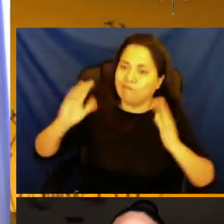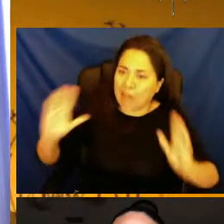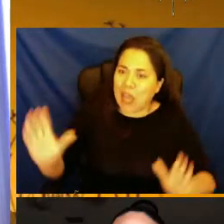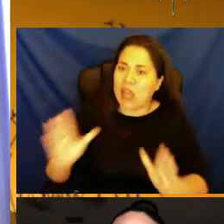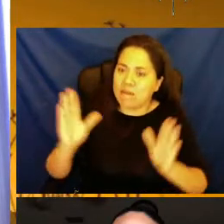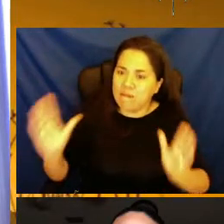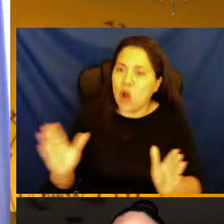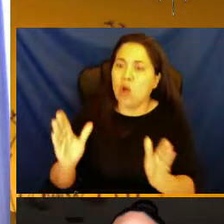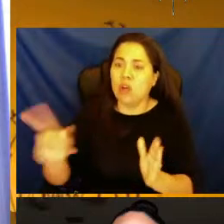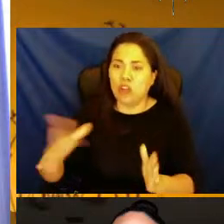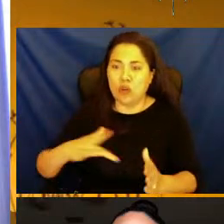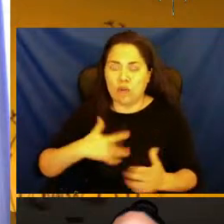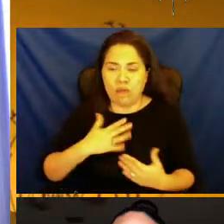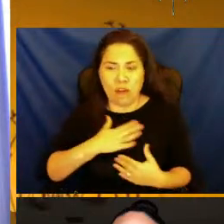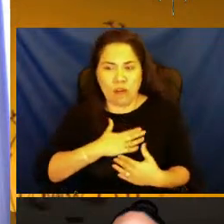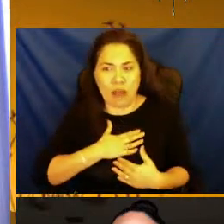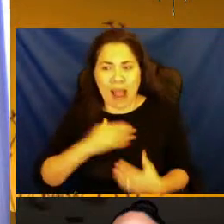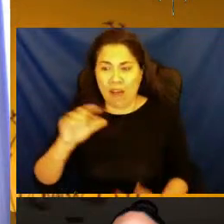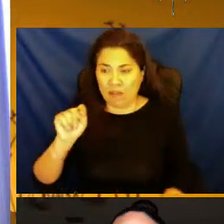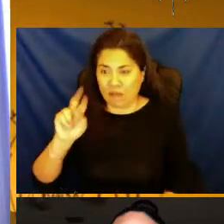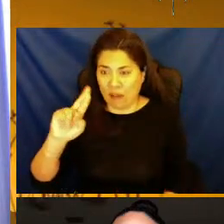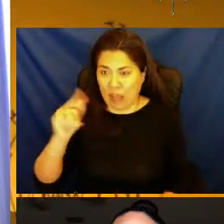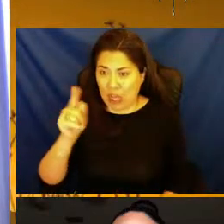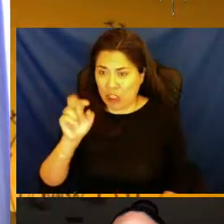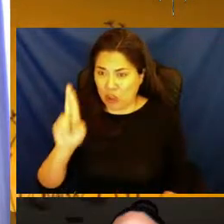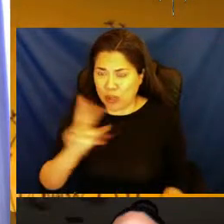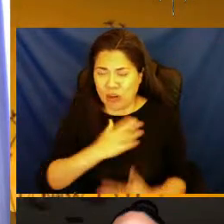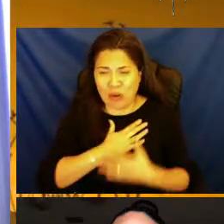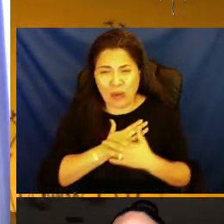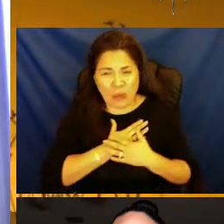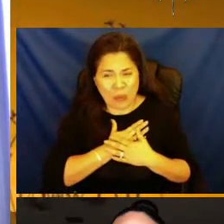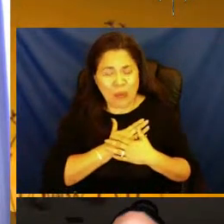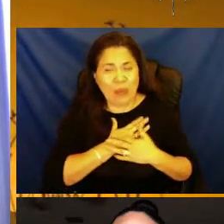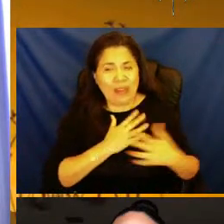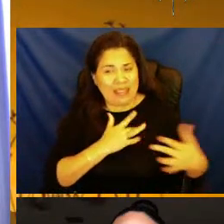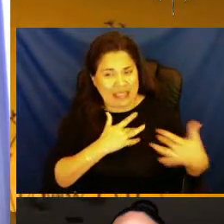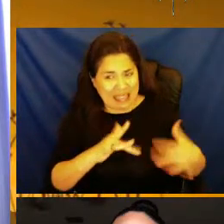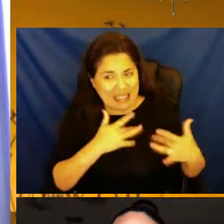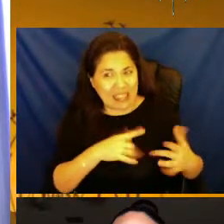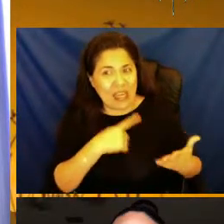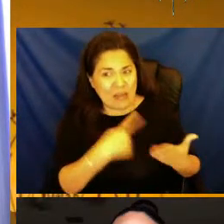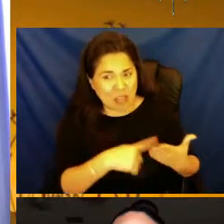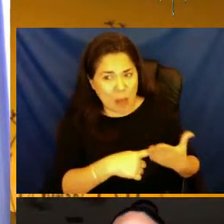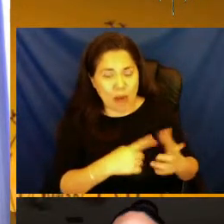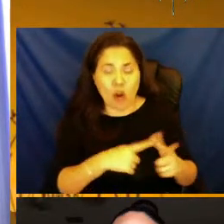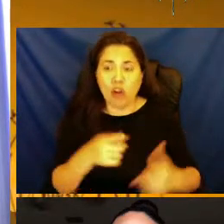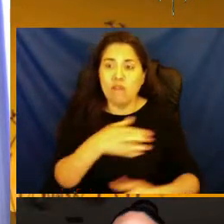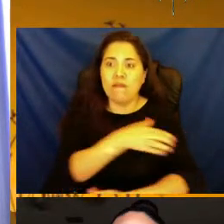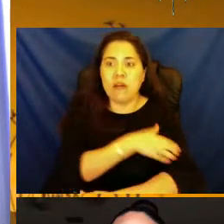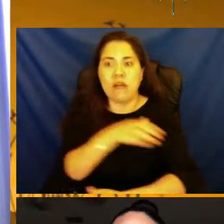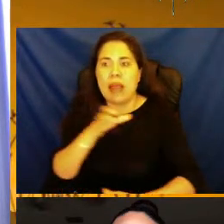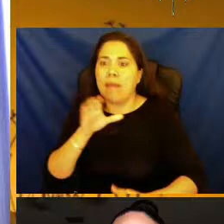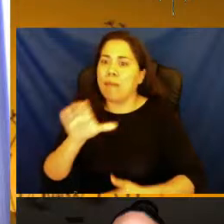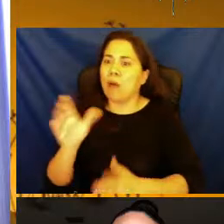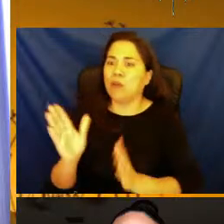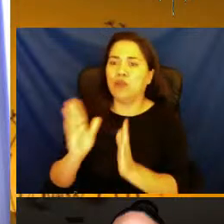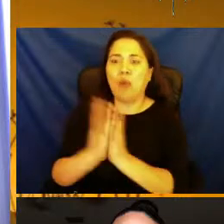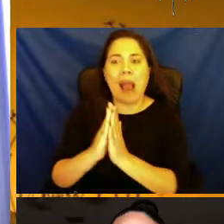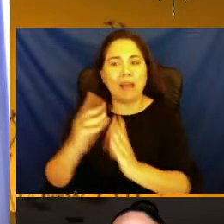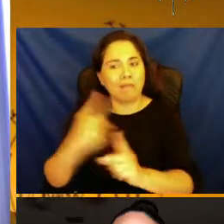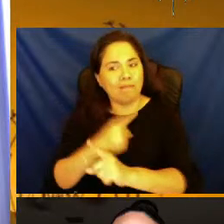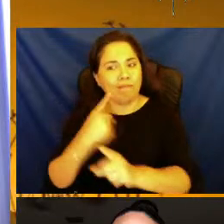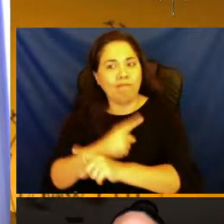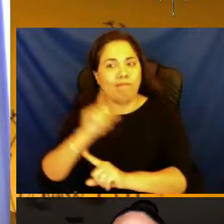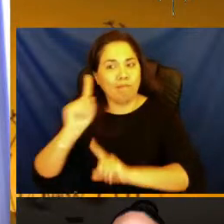feel triggered during these conversations or whether you feel empowered to ask proper questions,